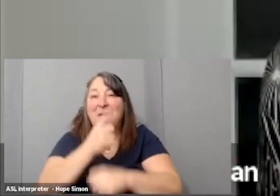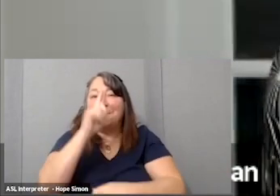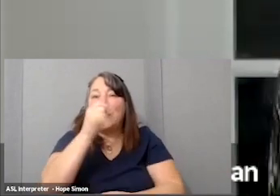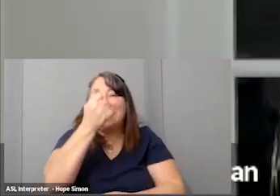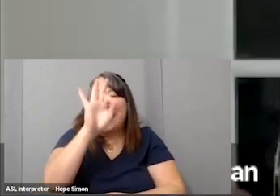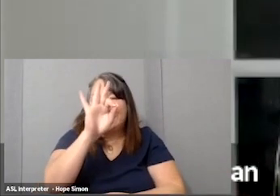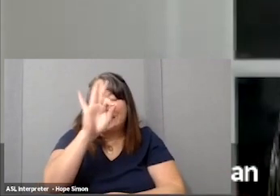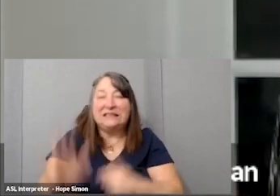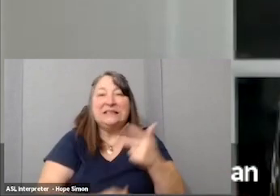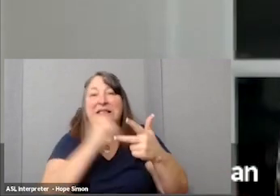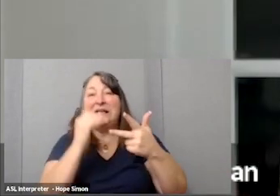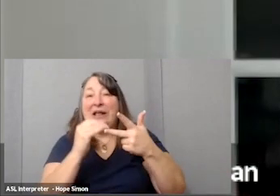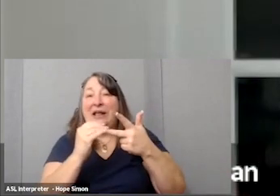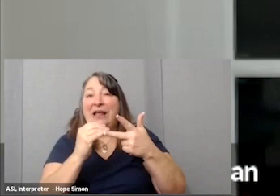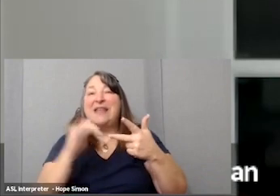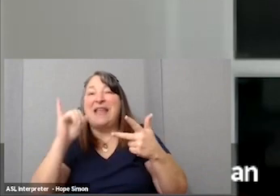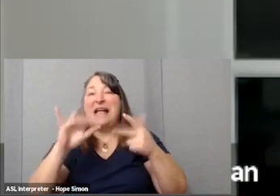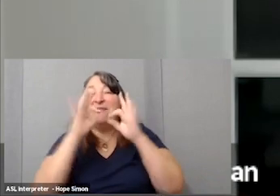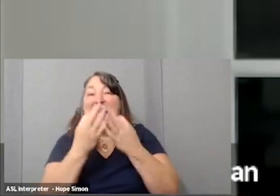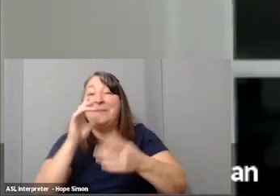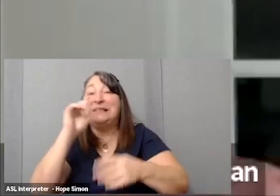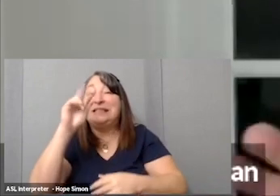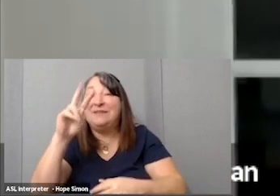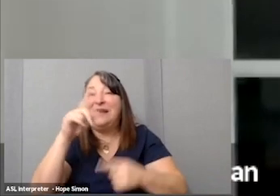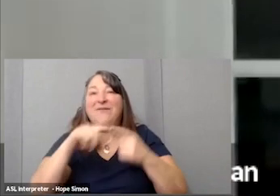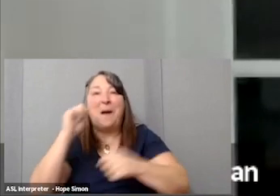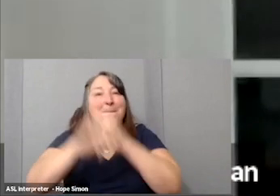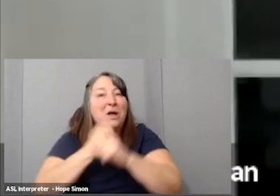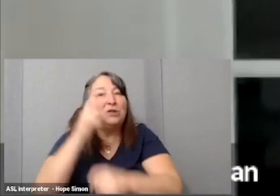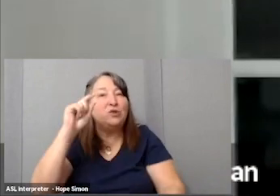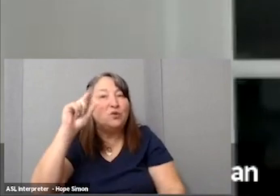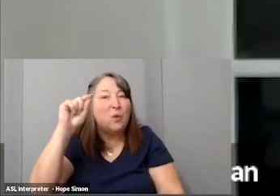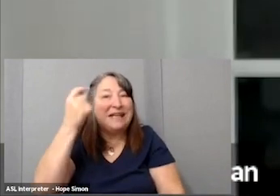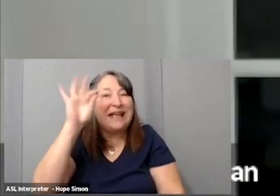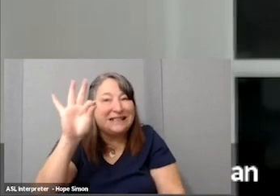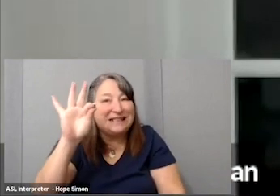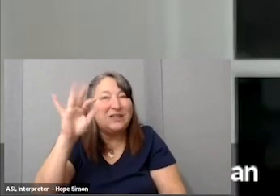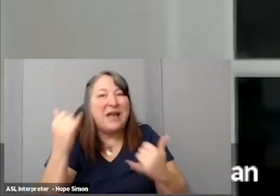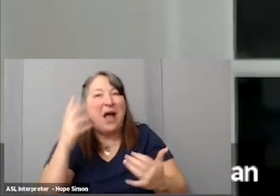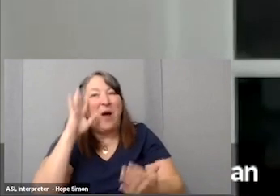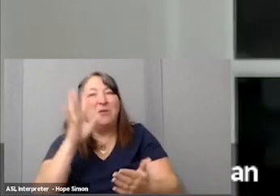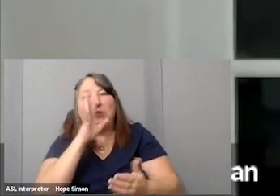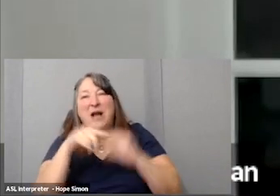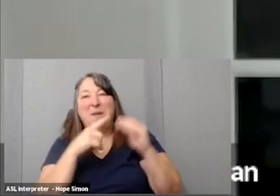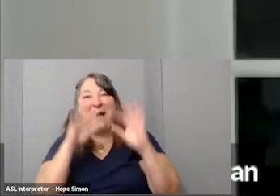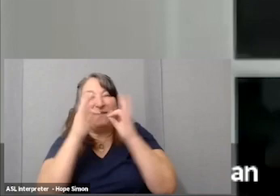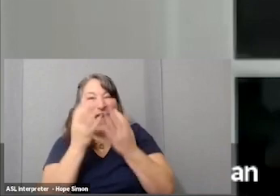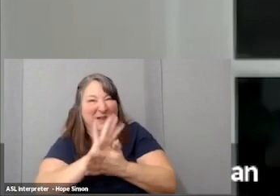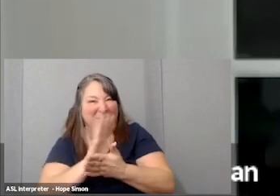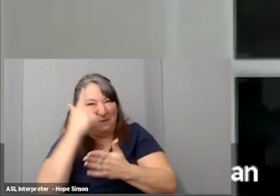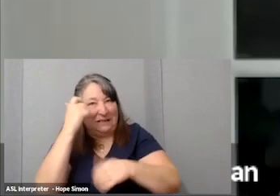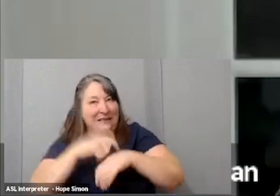third data set is family TV from 2019. So I'm only going to go into family films given limited time. This is a